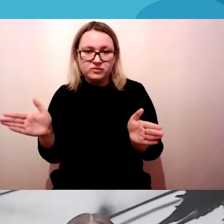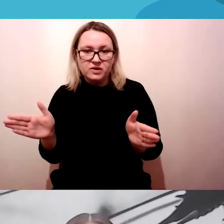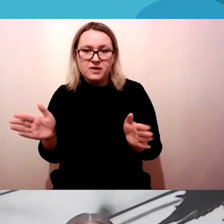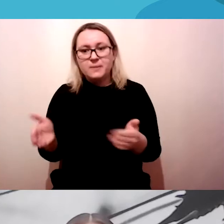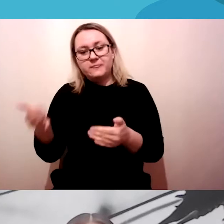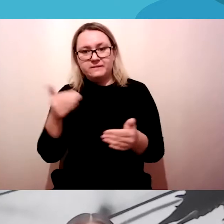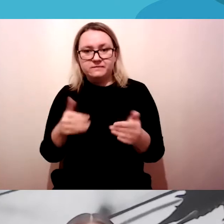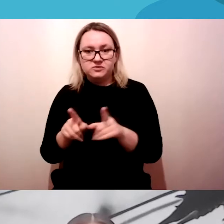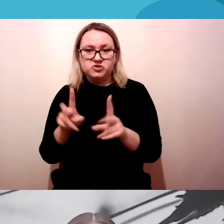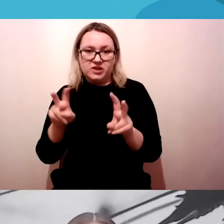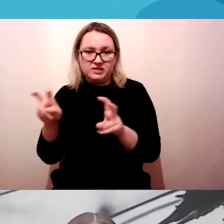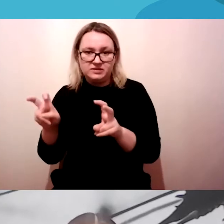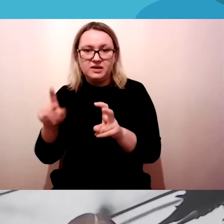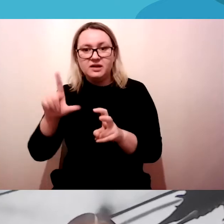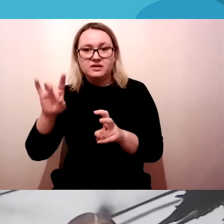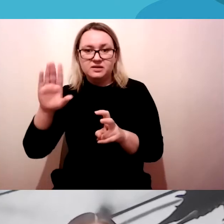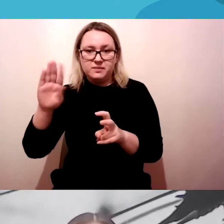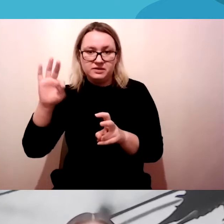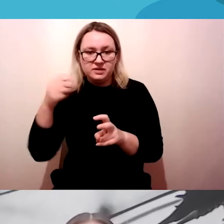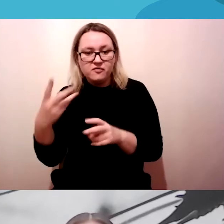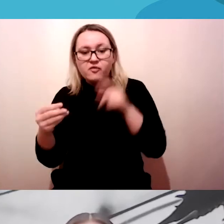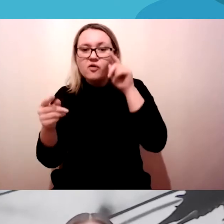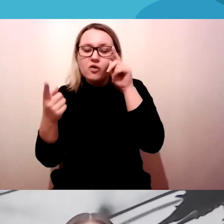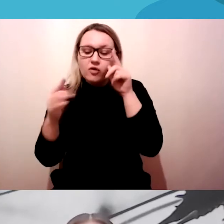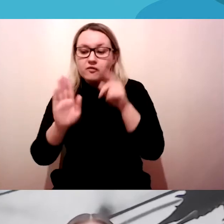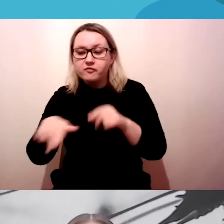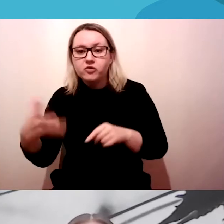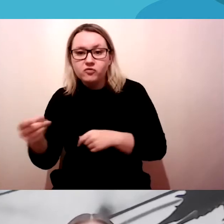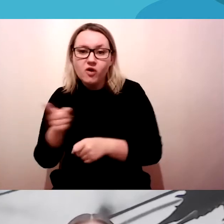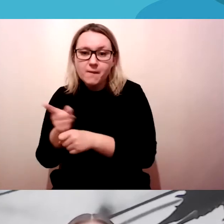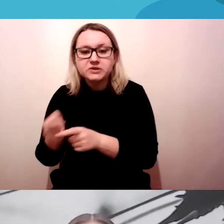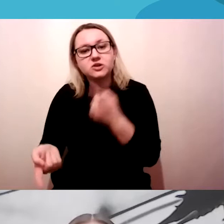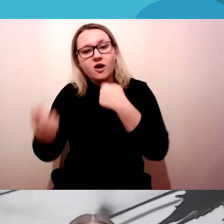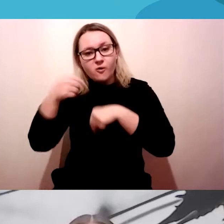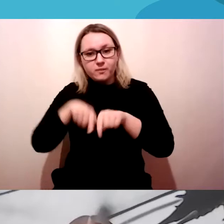you allow me, I will start from the wider context.